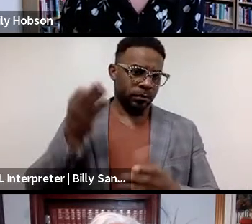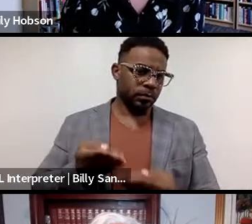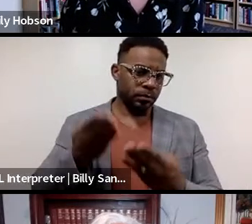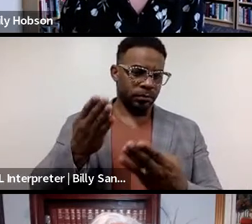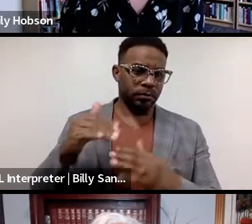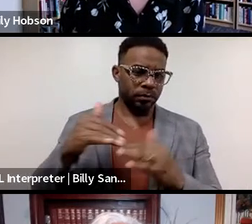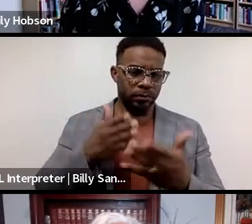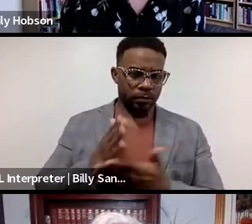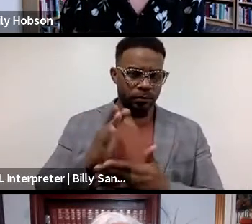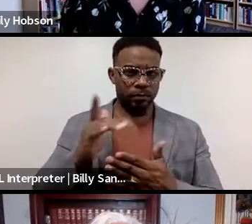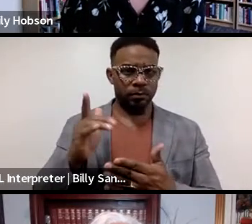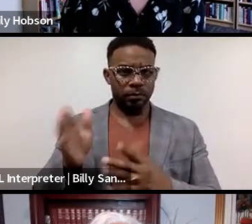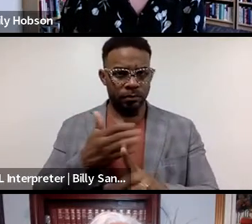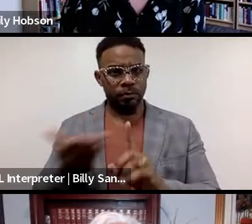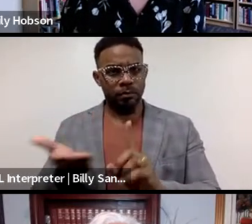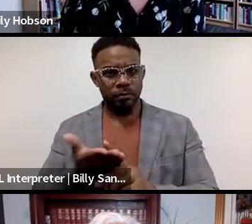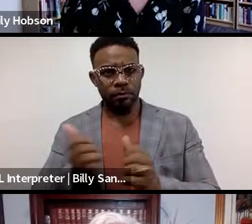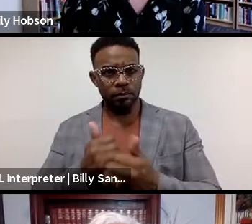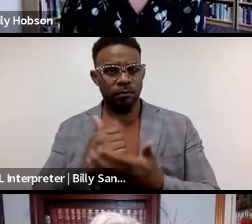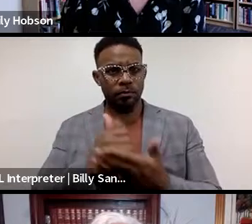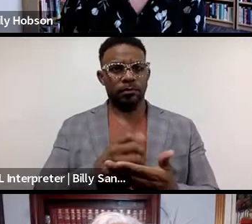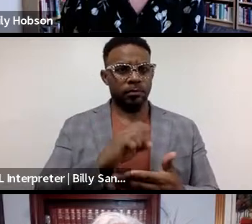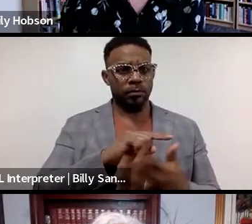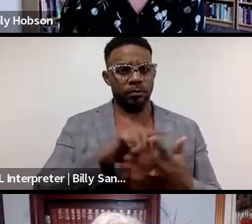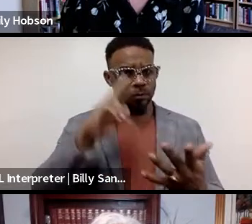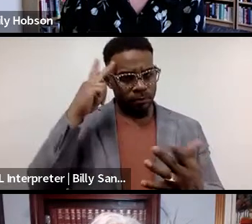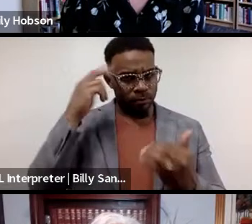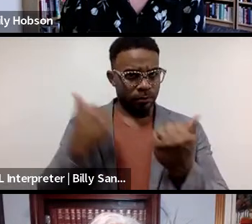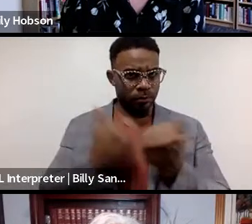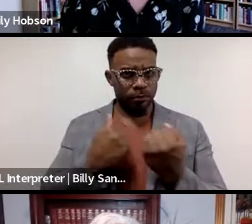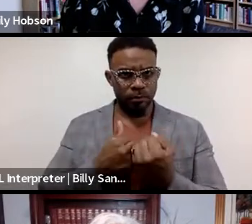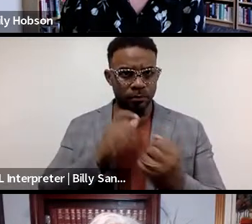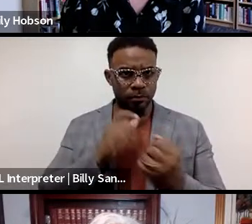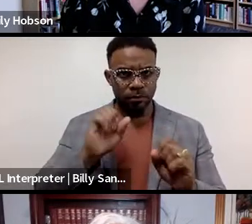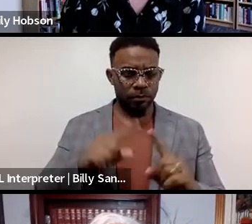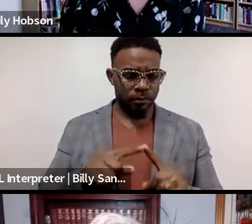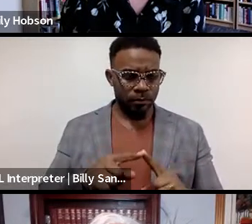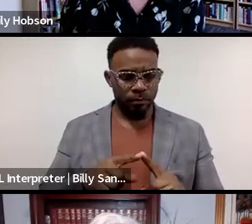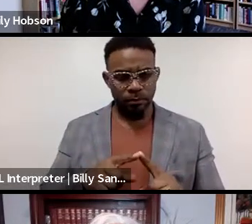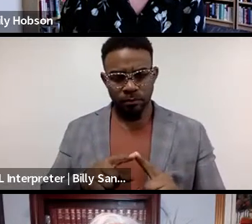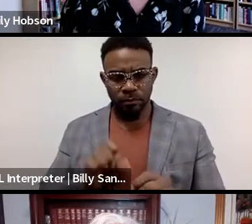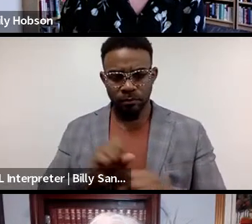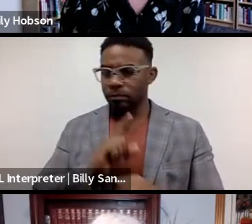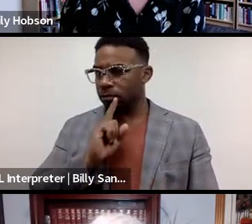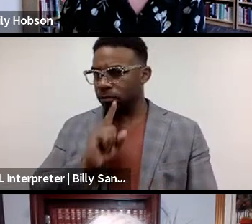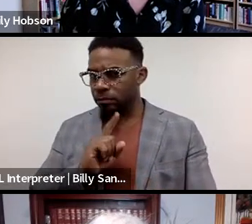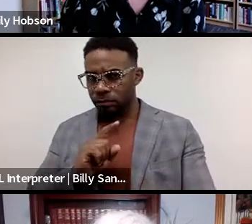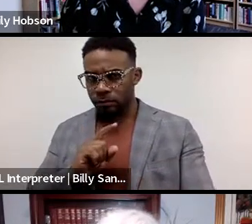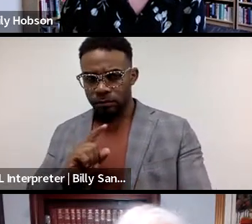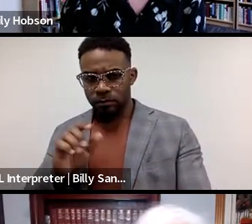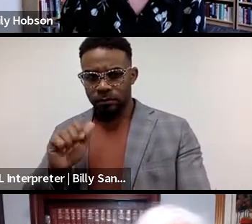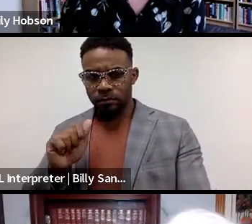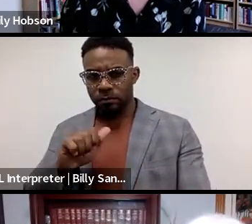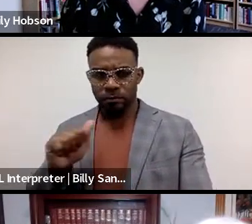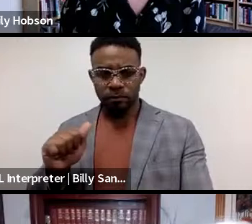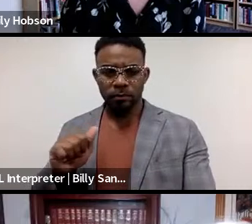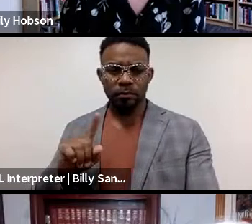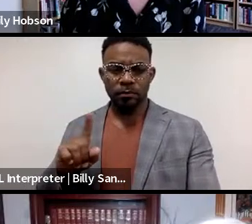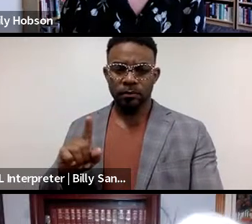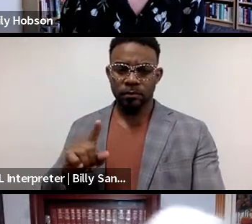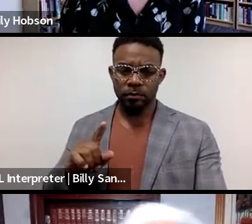civil rights lobby, with the help of its political ally, was able to ensure affirmative action.